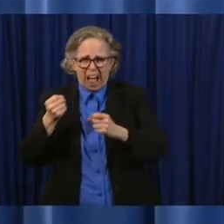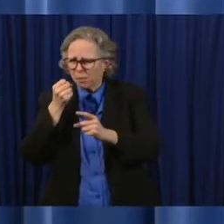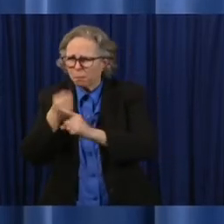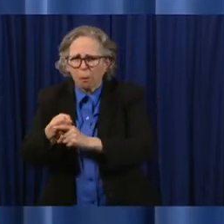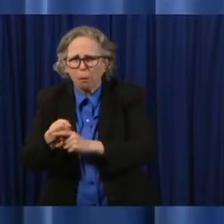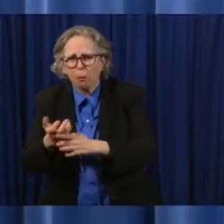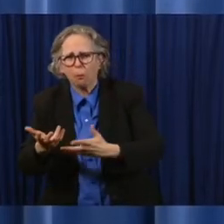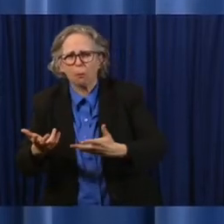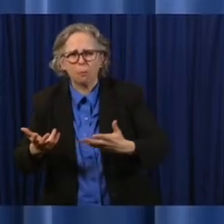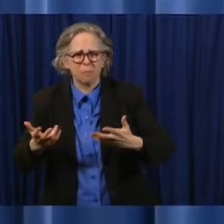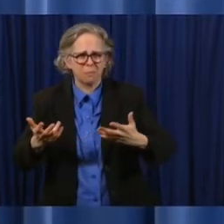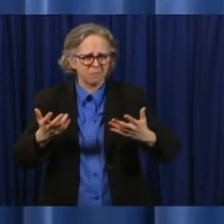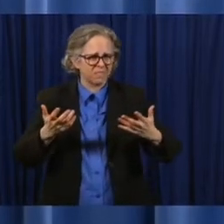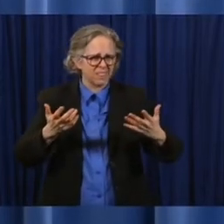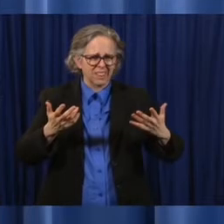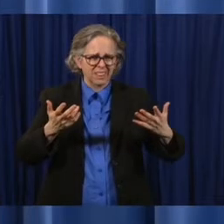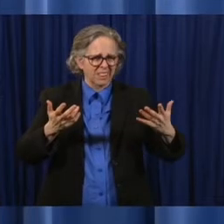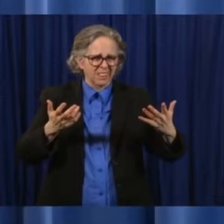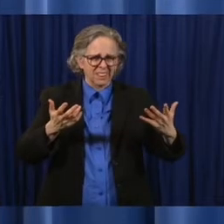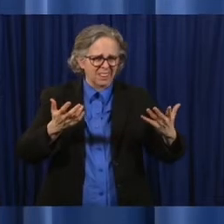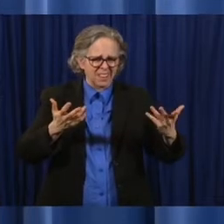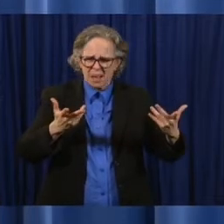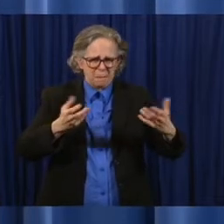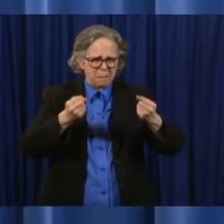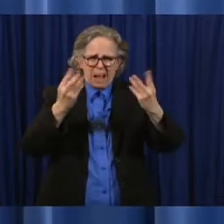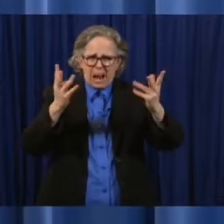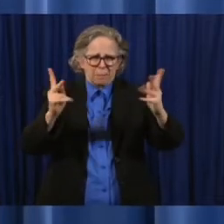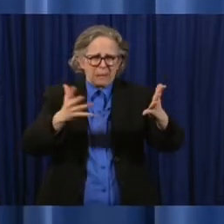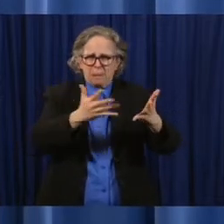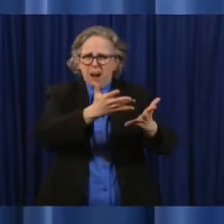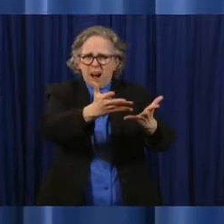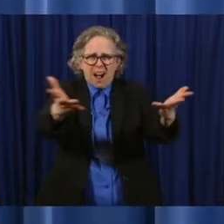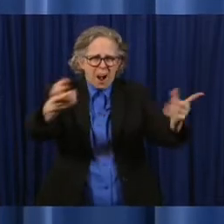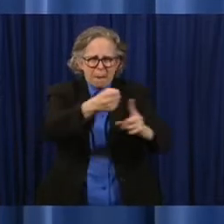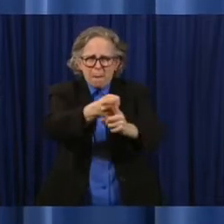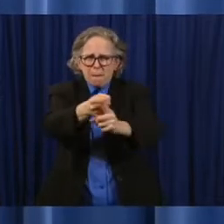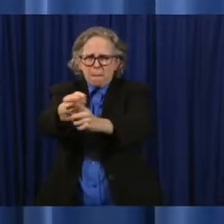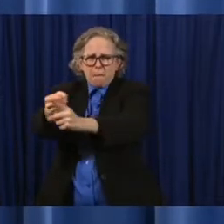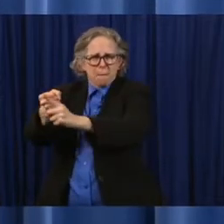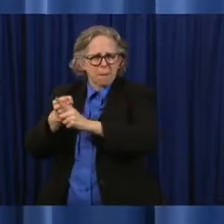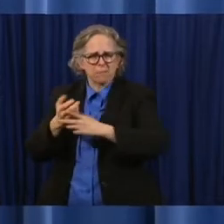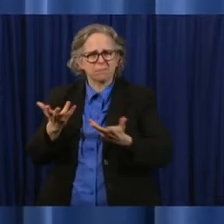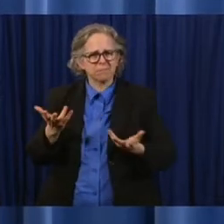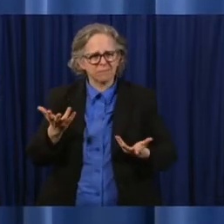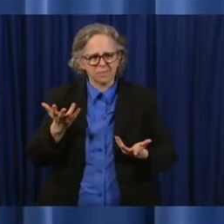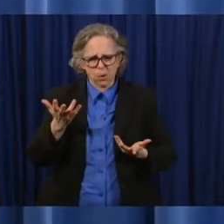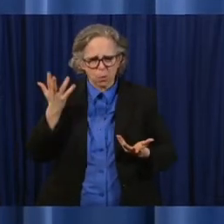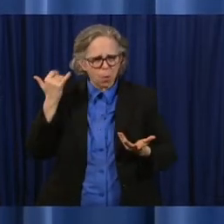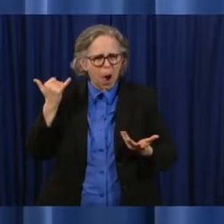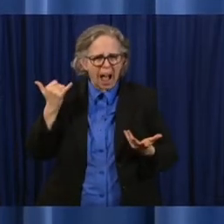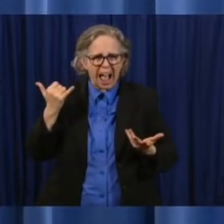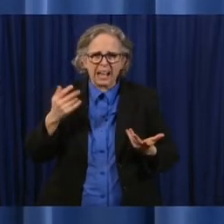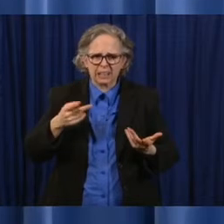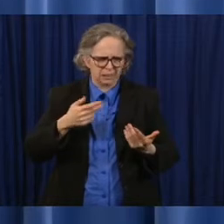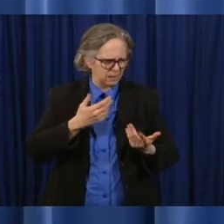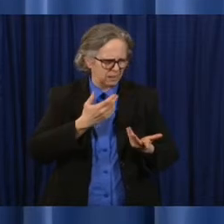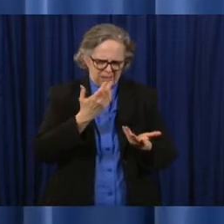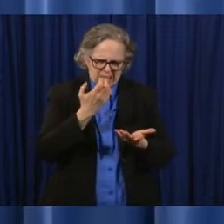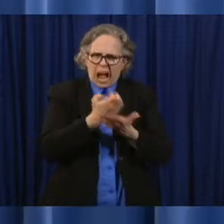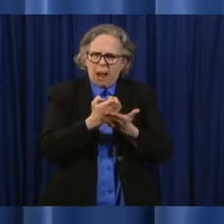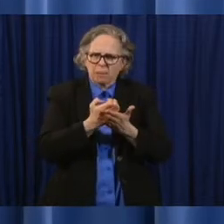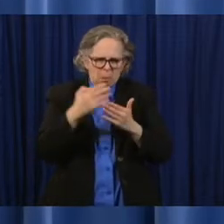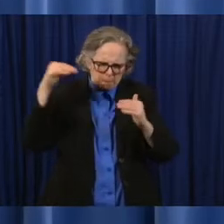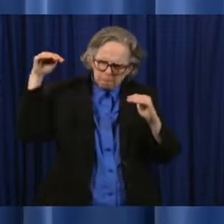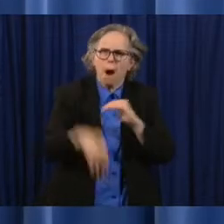are paying and will pay for this drastic reduction, shutdown of the economy. So